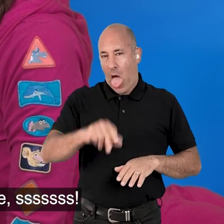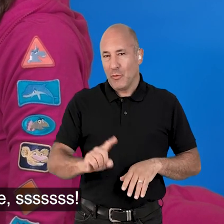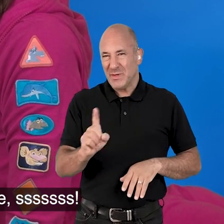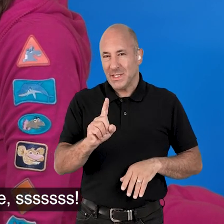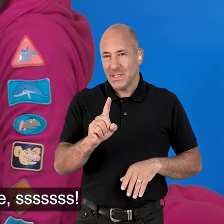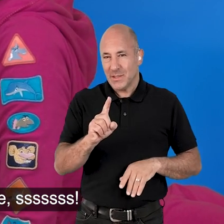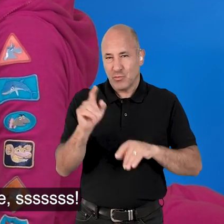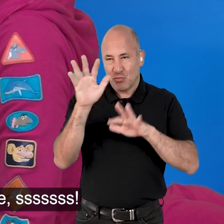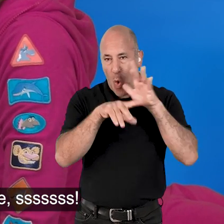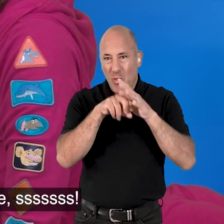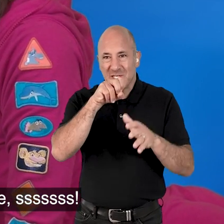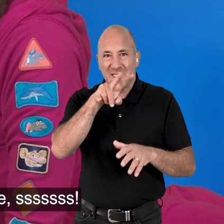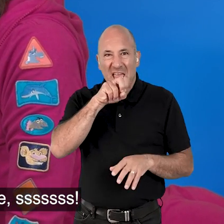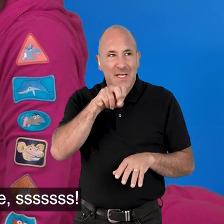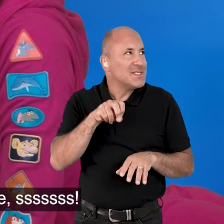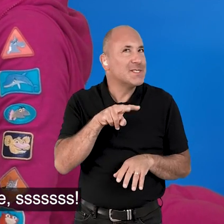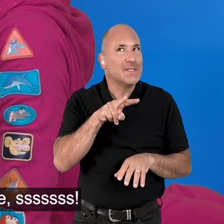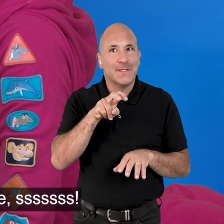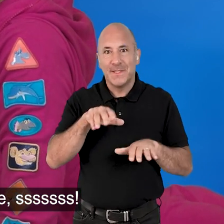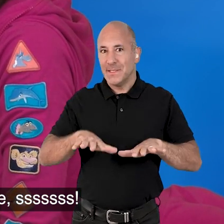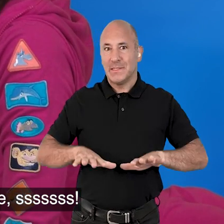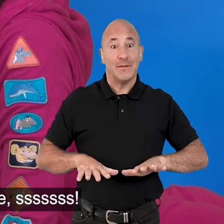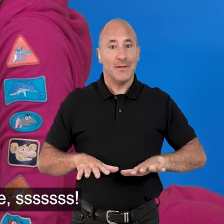snow snake.